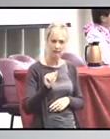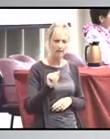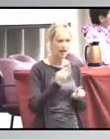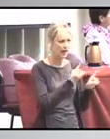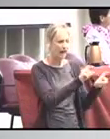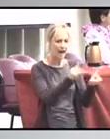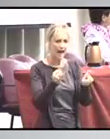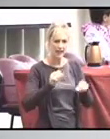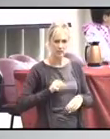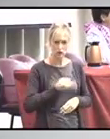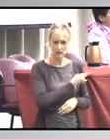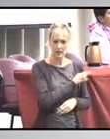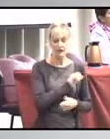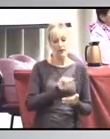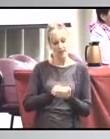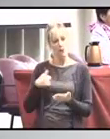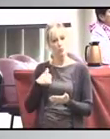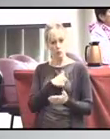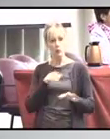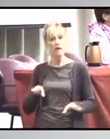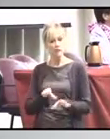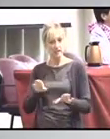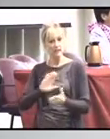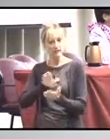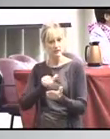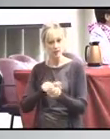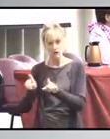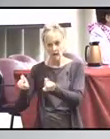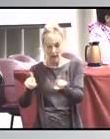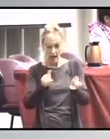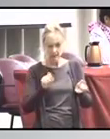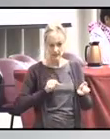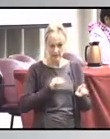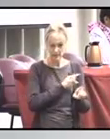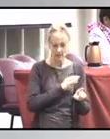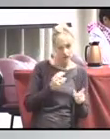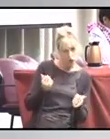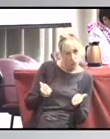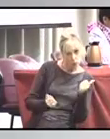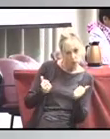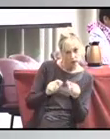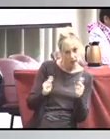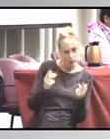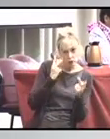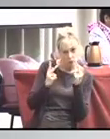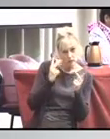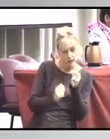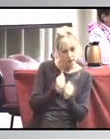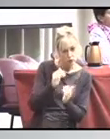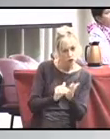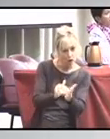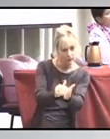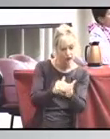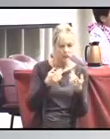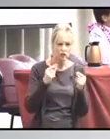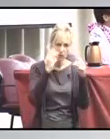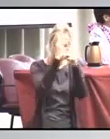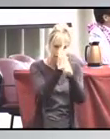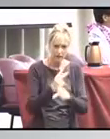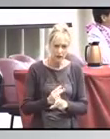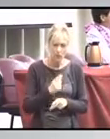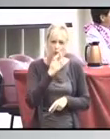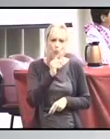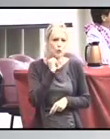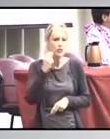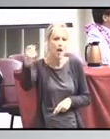is what we did at the Sex Abuse Treatment Center. Ask the staff what languages they were seeing most frequently, and try to figure out who's not coming to